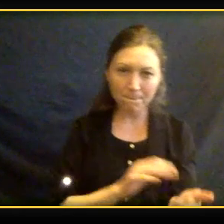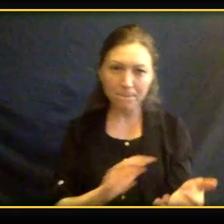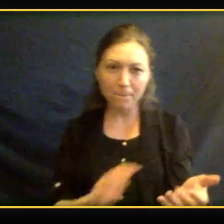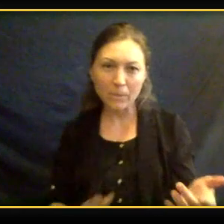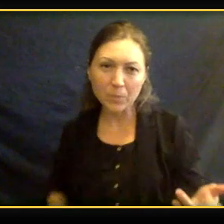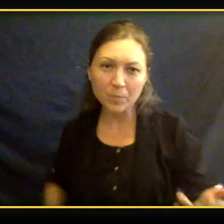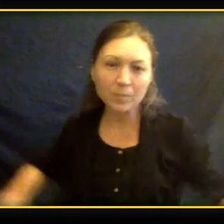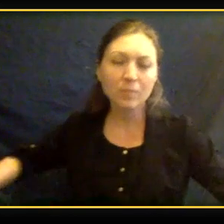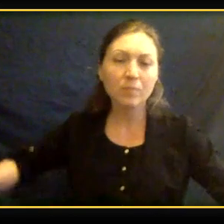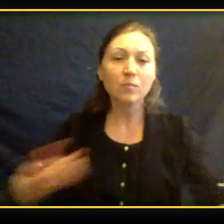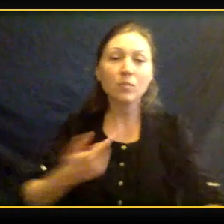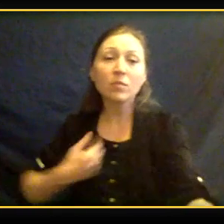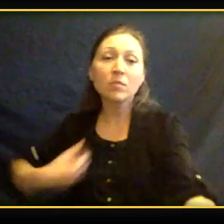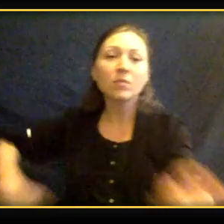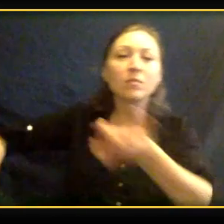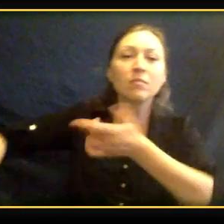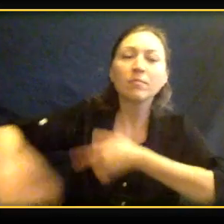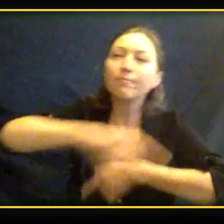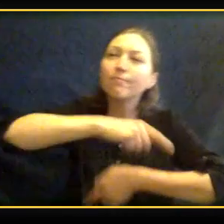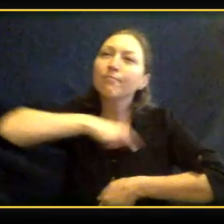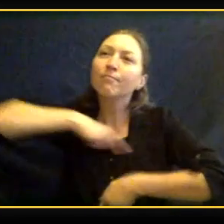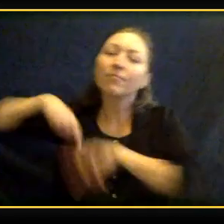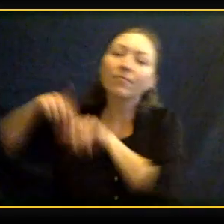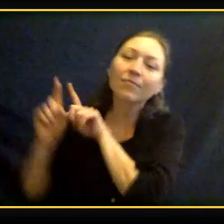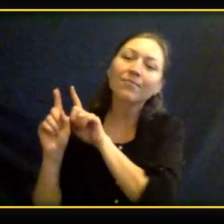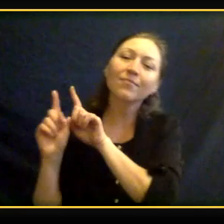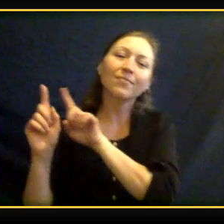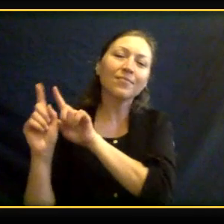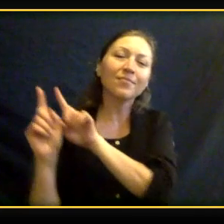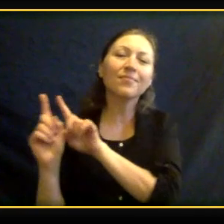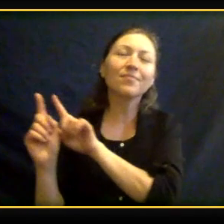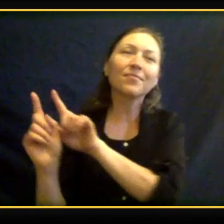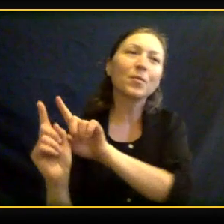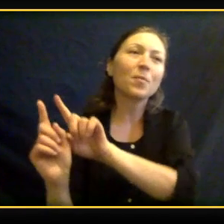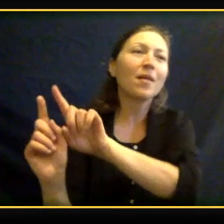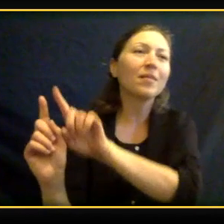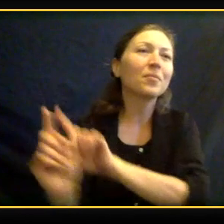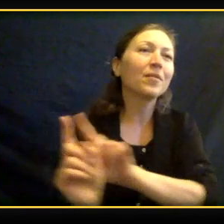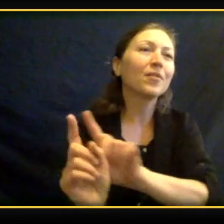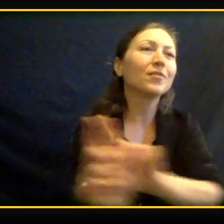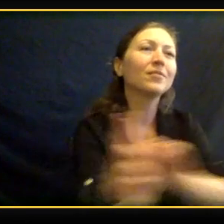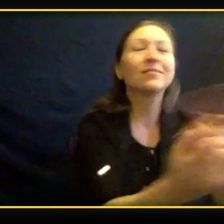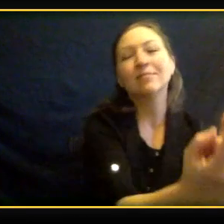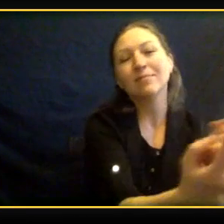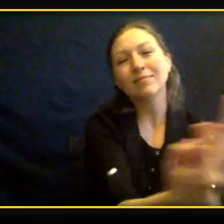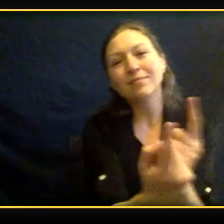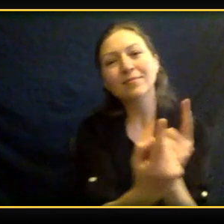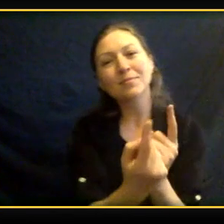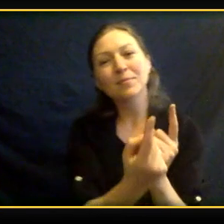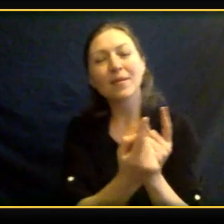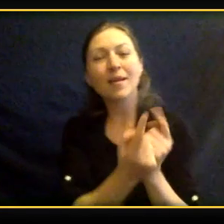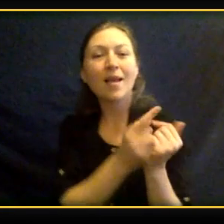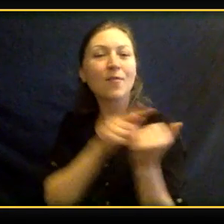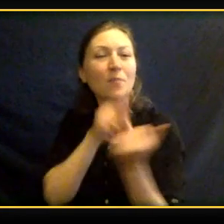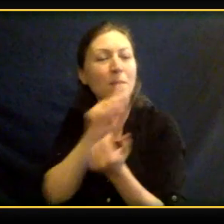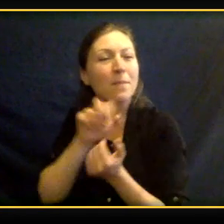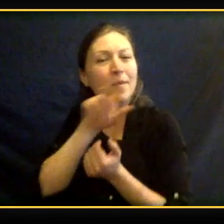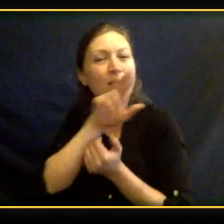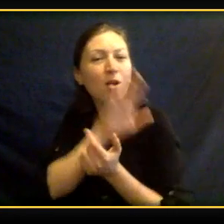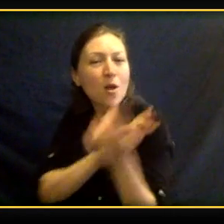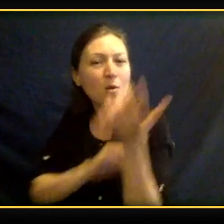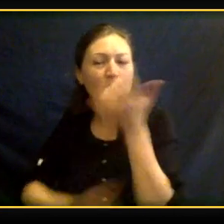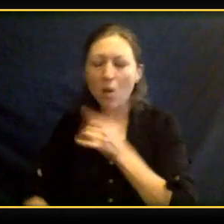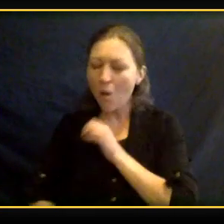We walked the pier and back again. It was the most scared